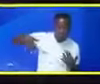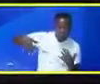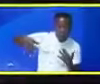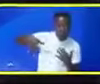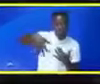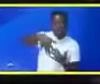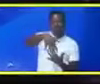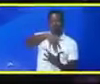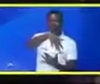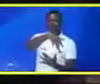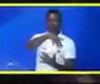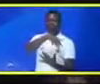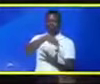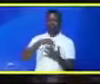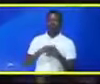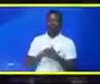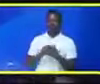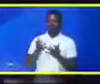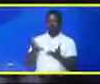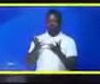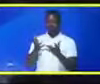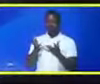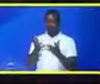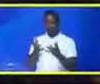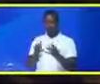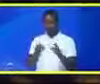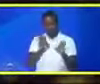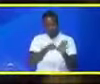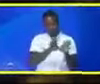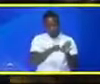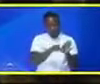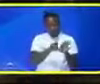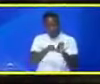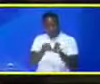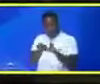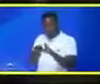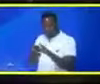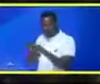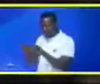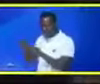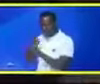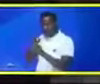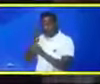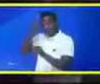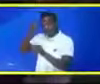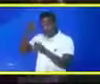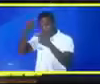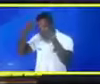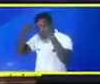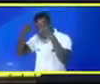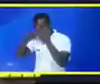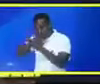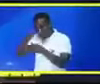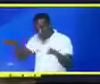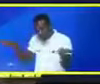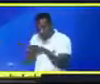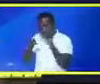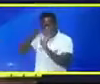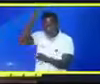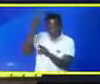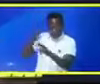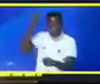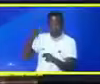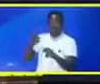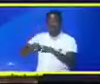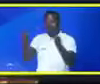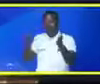tonight. Let closed doors over destinies be open tonight. Father, heal